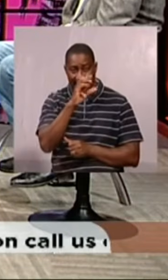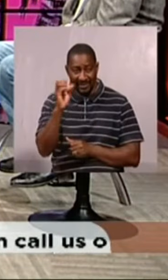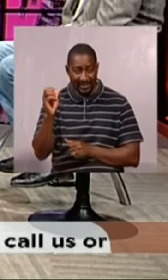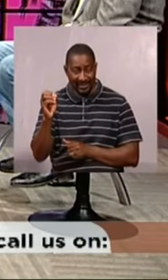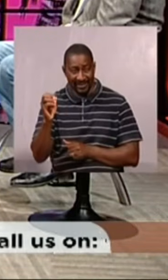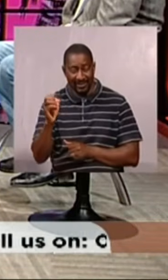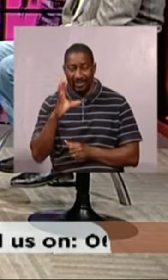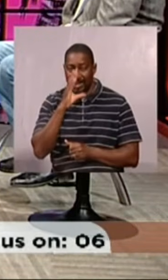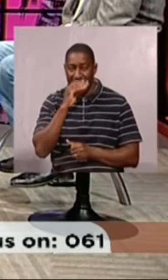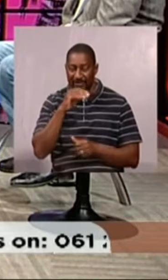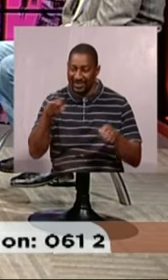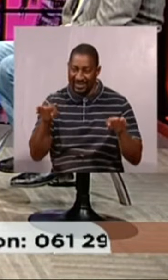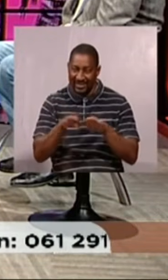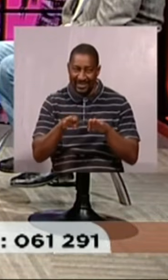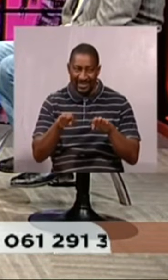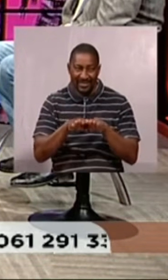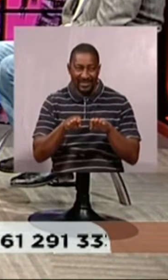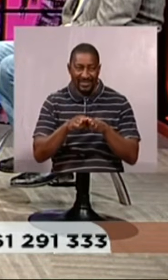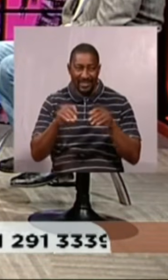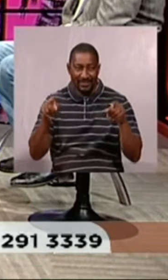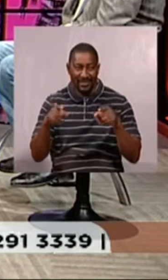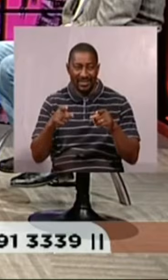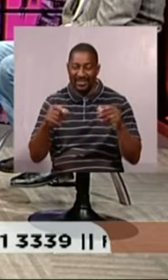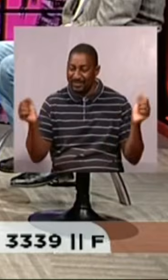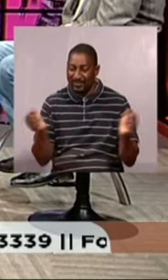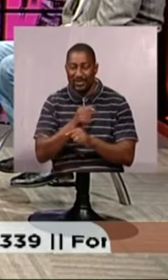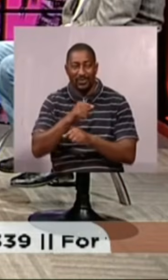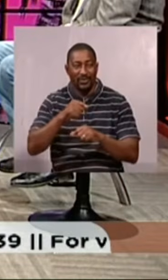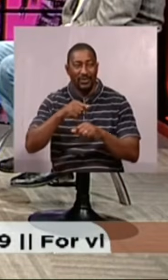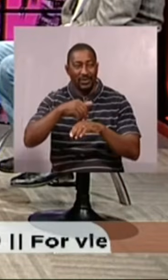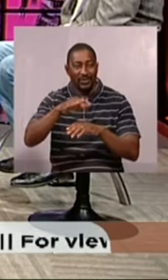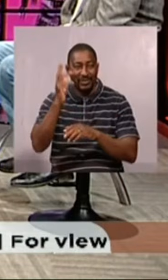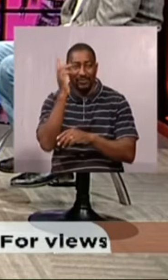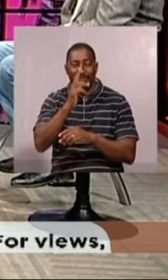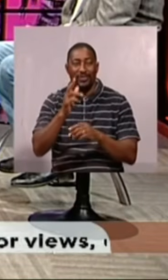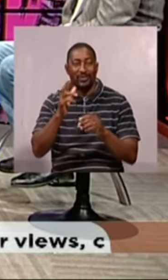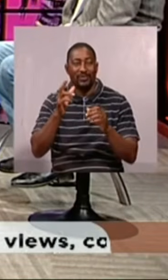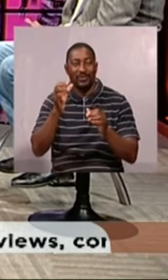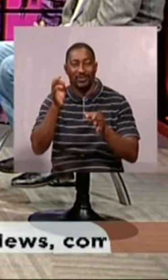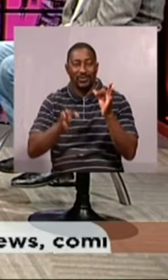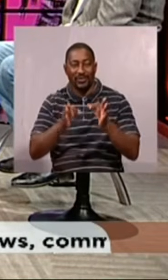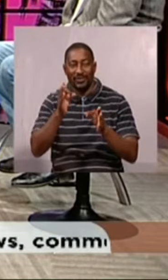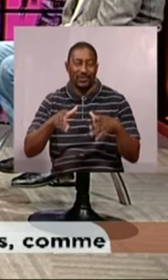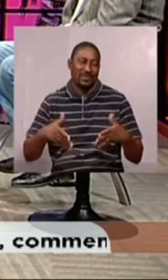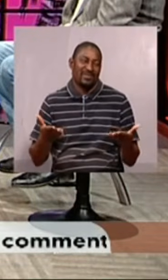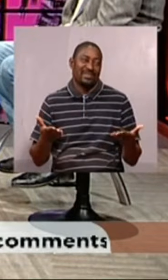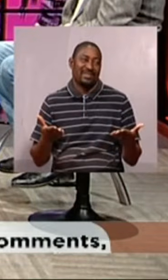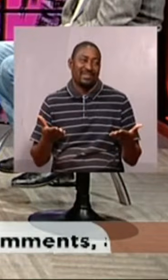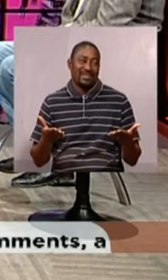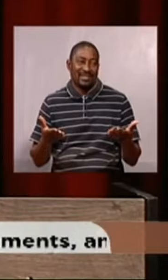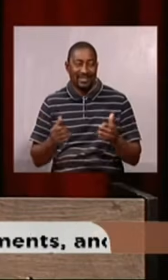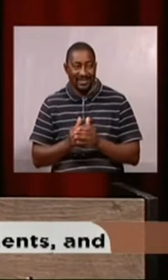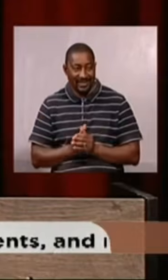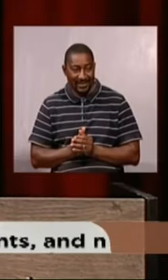the same message. I mean, you can't take 100 people to court now, can you? Saying, I'm supporting Jonah's party and Sonny's party